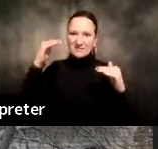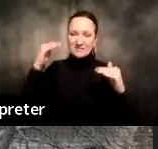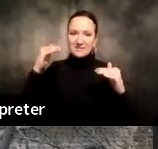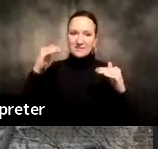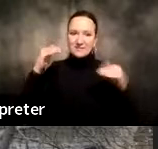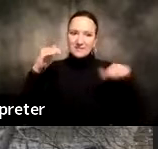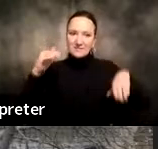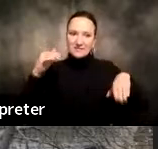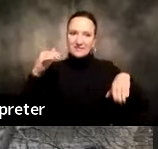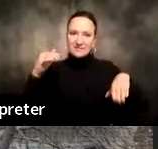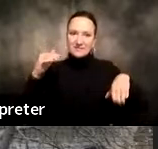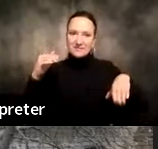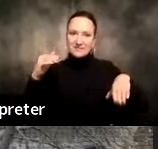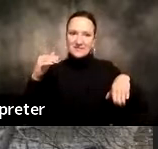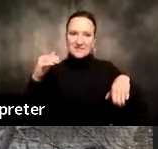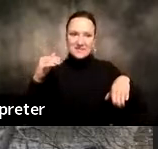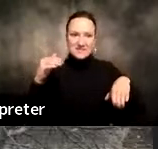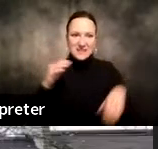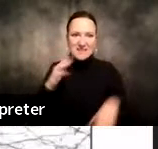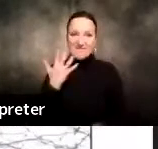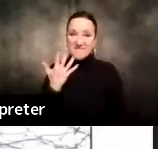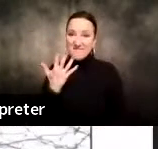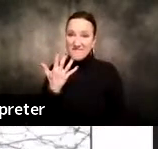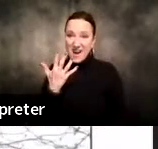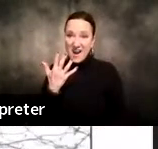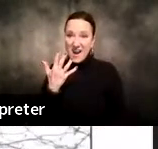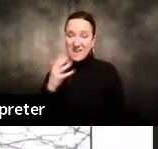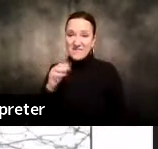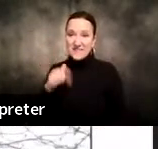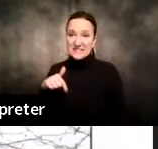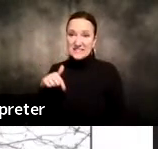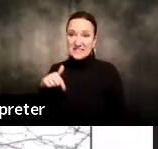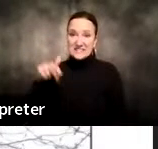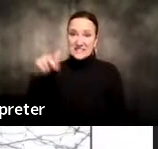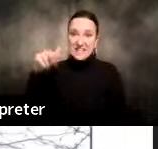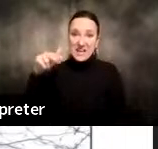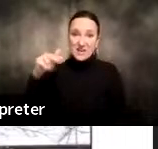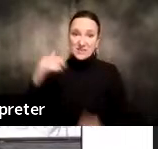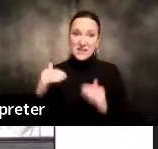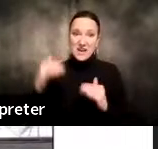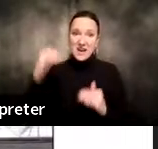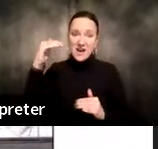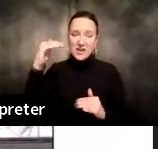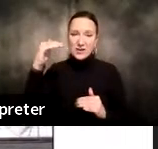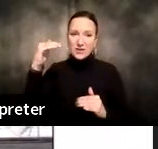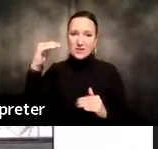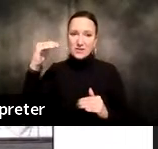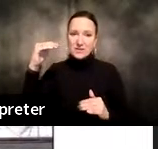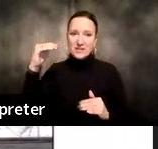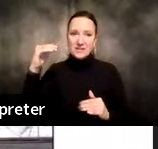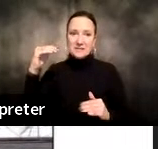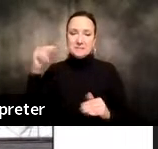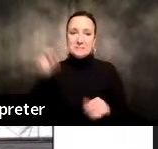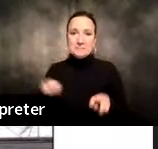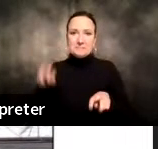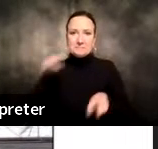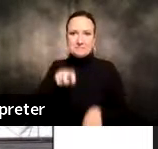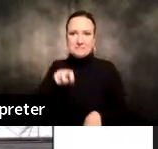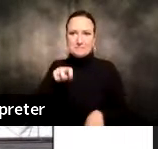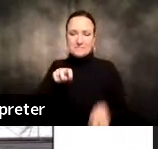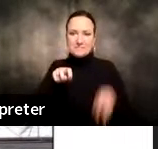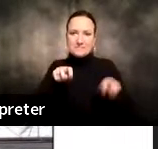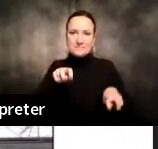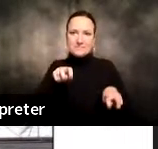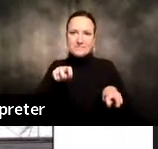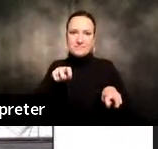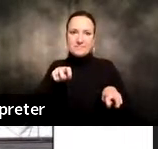2, 3, 4, 5 steps difference. If he sat in his porch here, he doesn't get